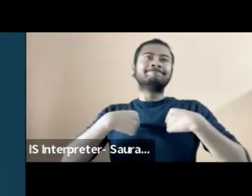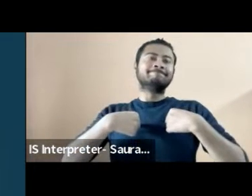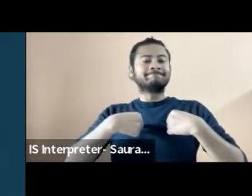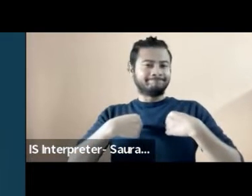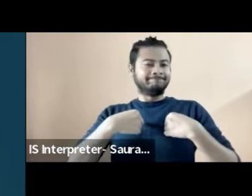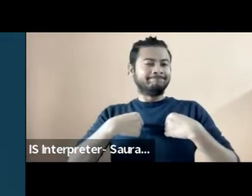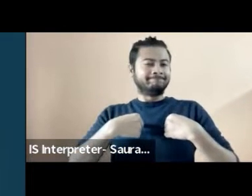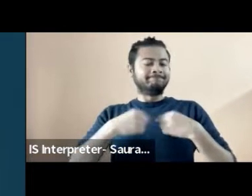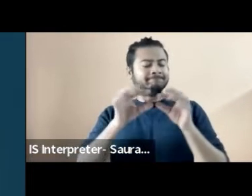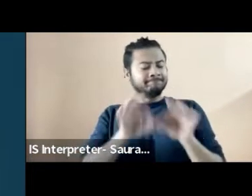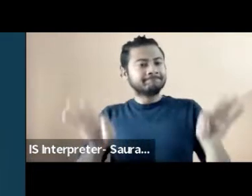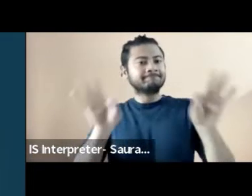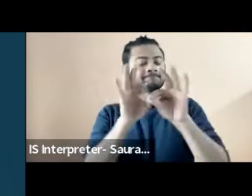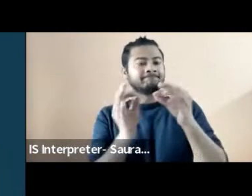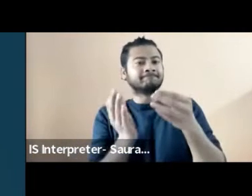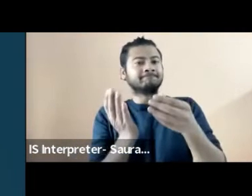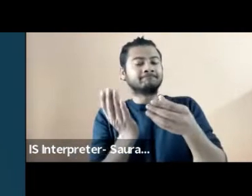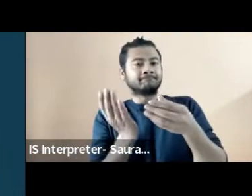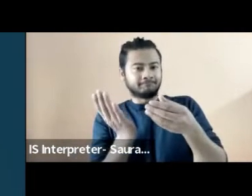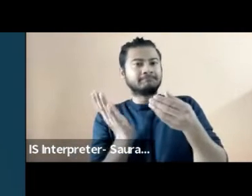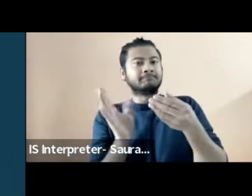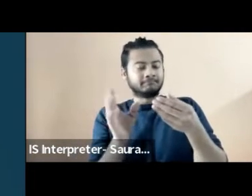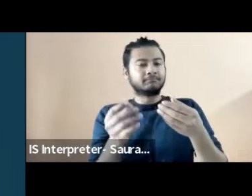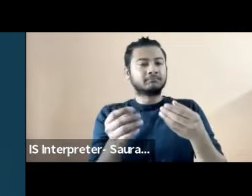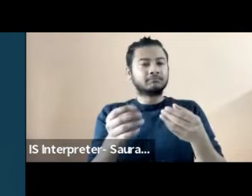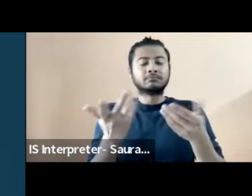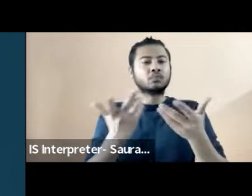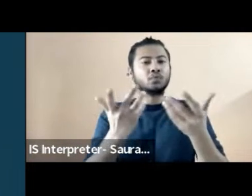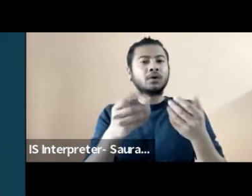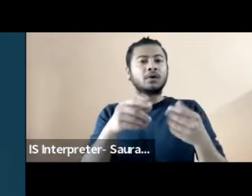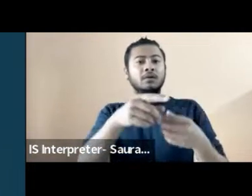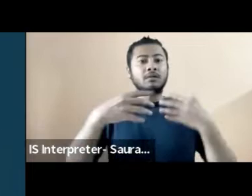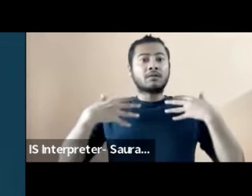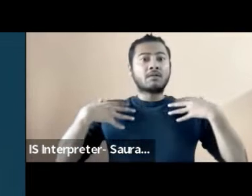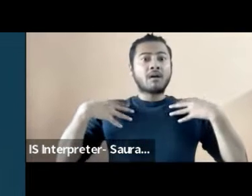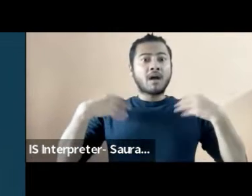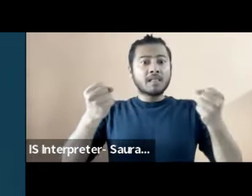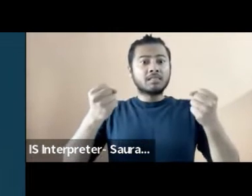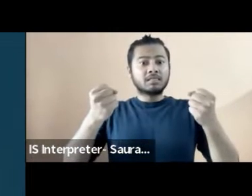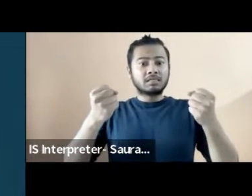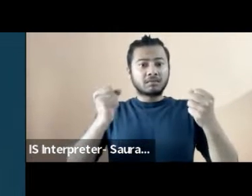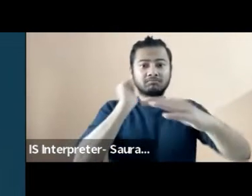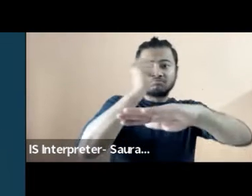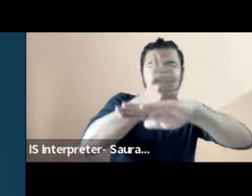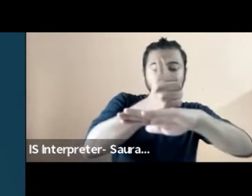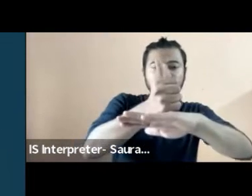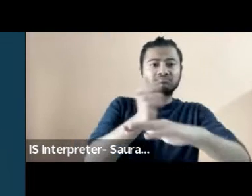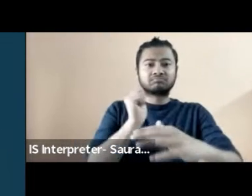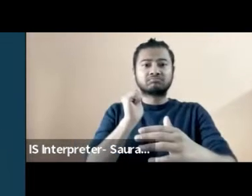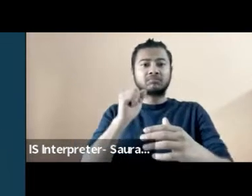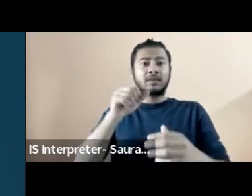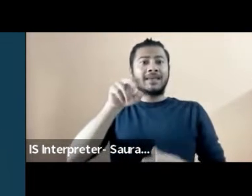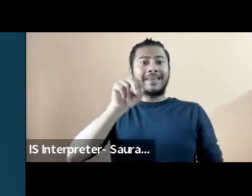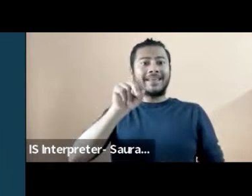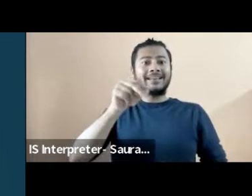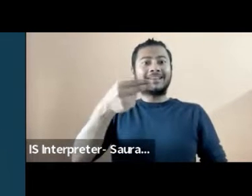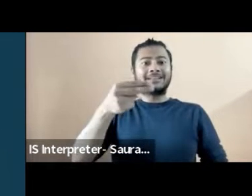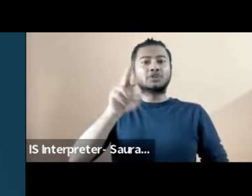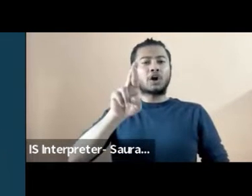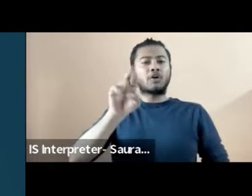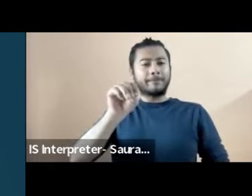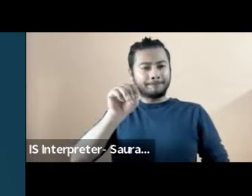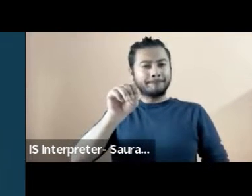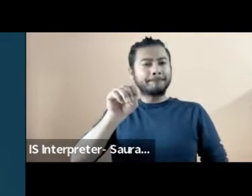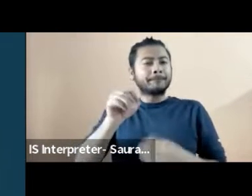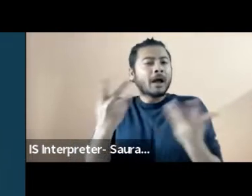focusing on the community action for health models that were institutionalized and operationalized under the National Rural Health Mission.